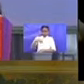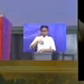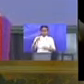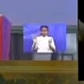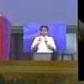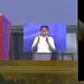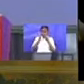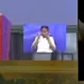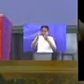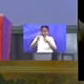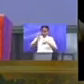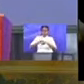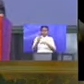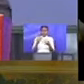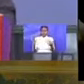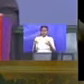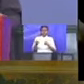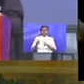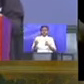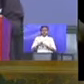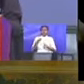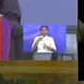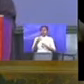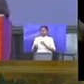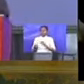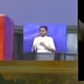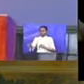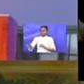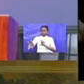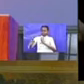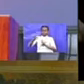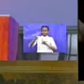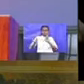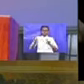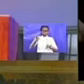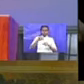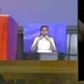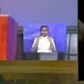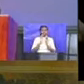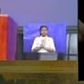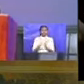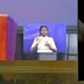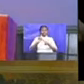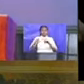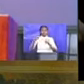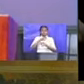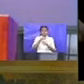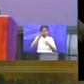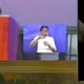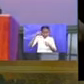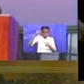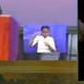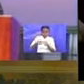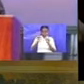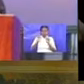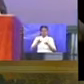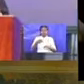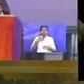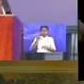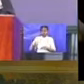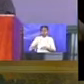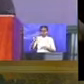focusing heavily on just the raising of priests. Yet we must be aware that the raising of kings is